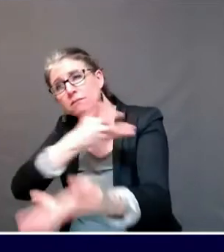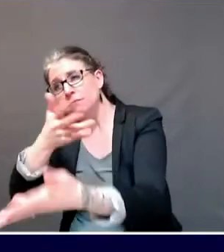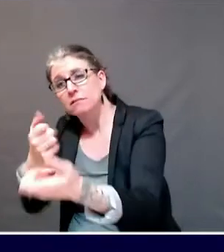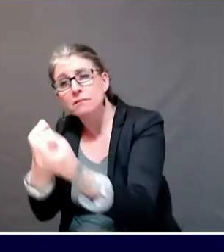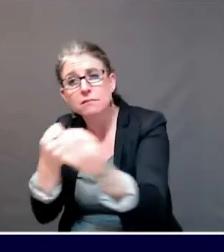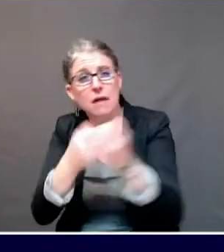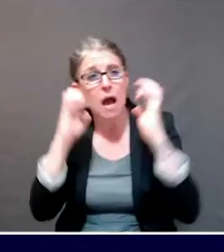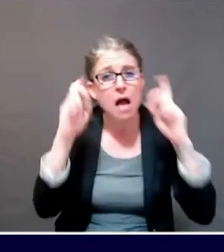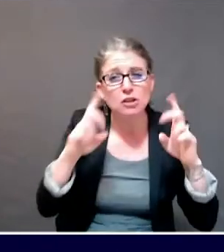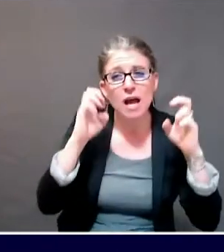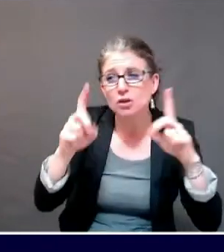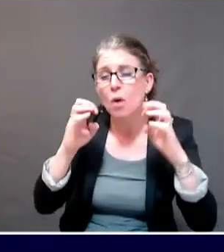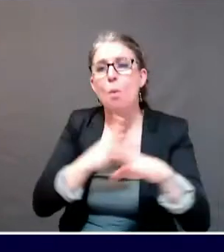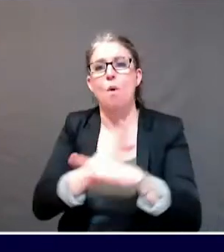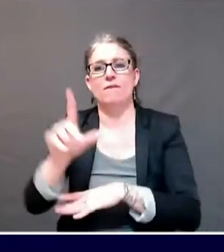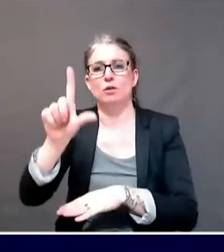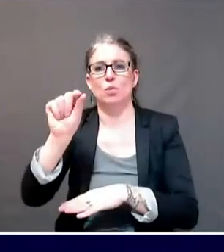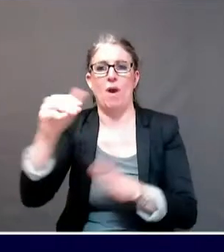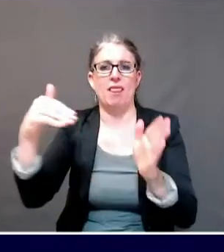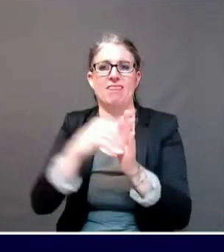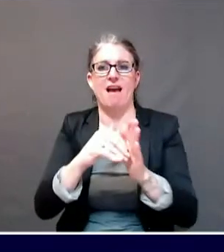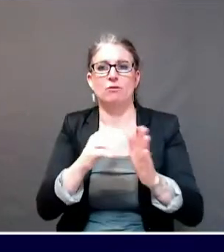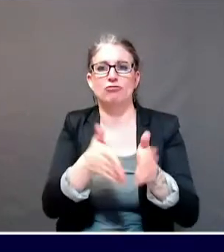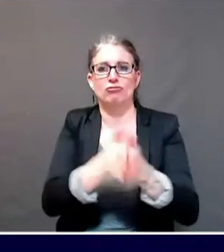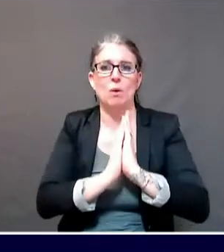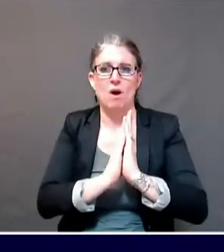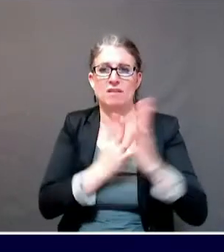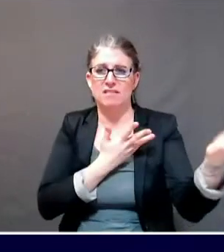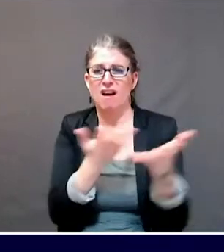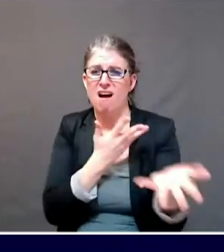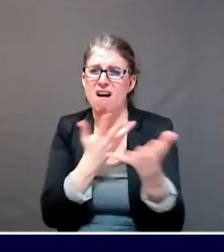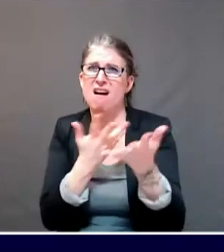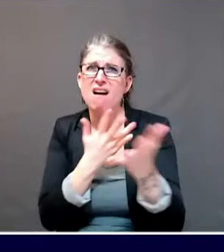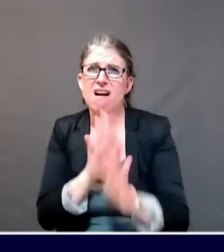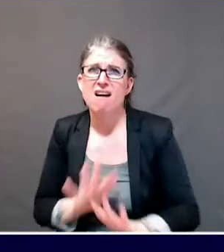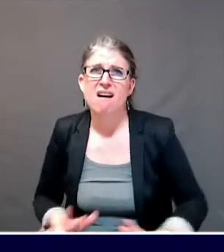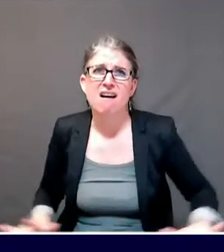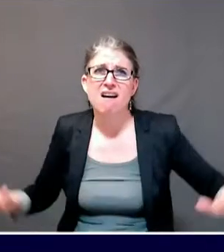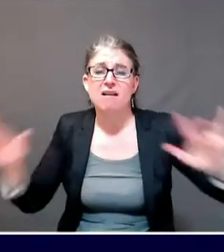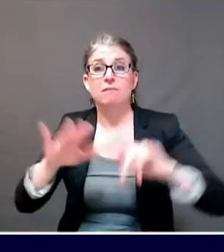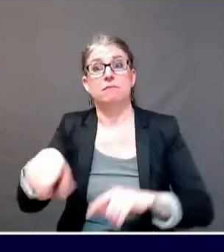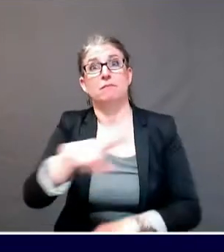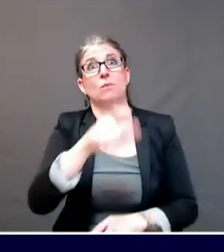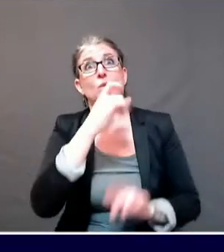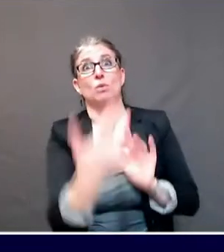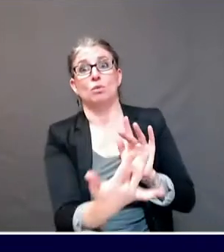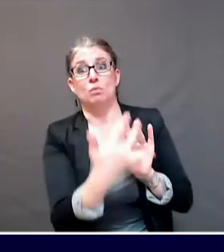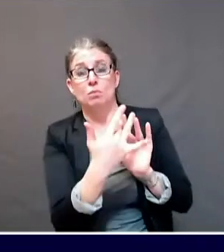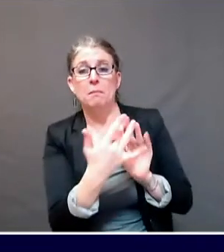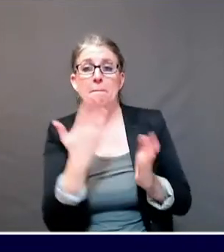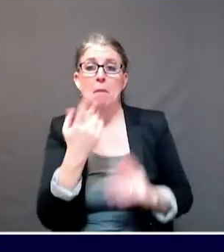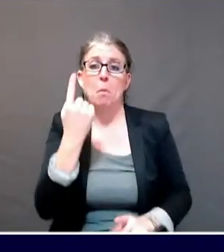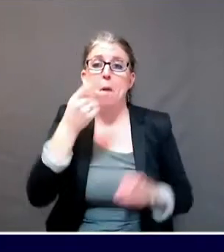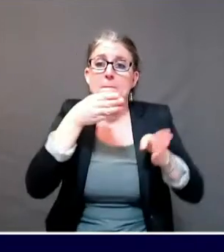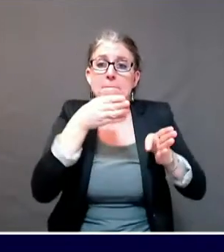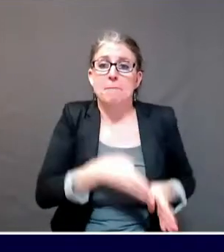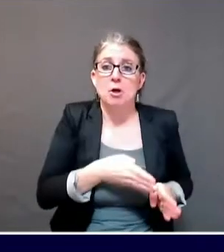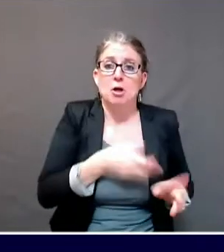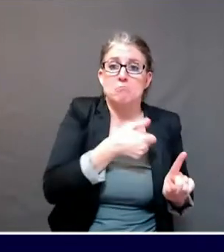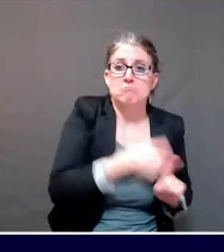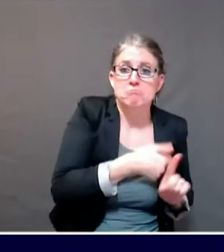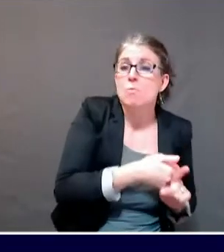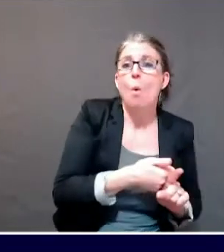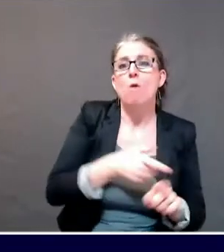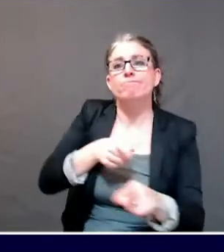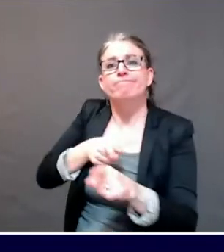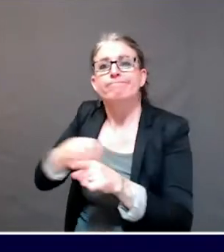20,217 to be exact, from individuals and healthcare providers across the state who called us specifically to ask